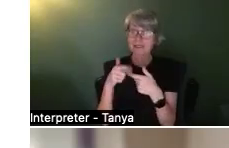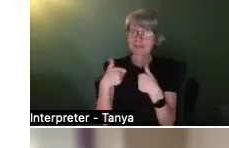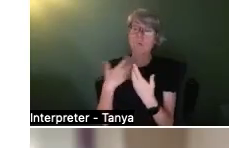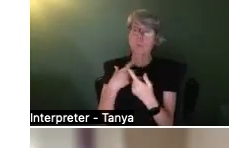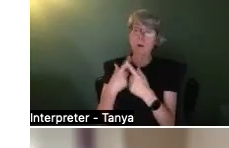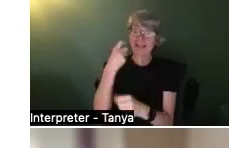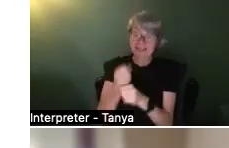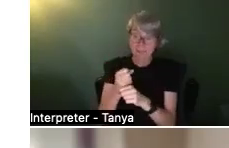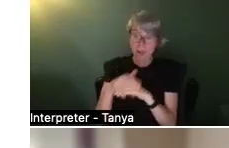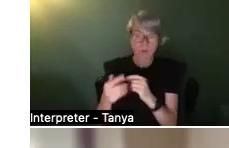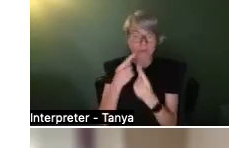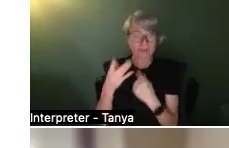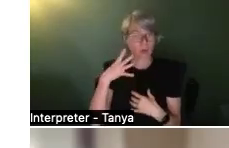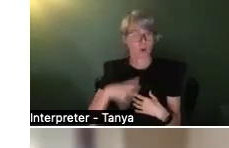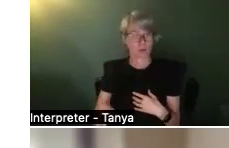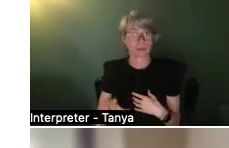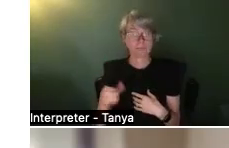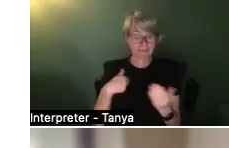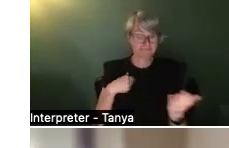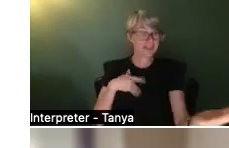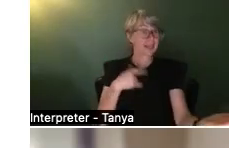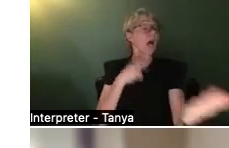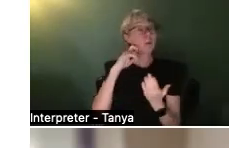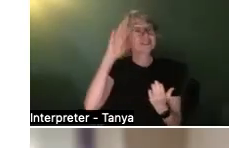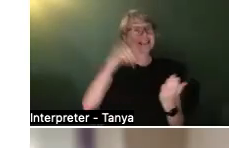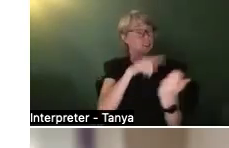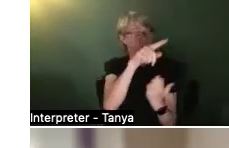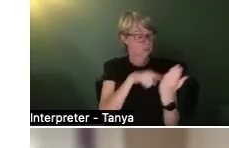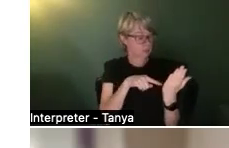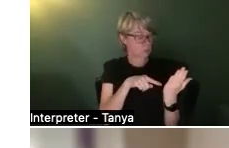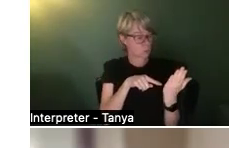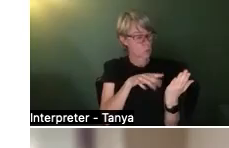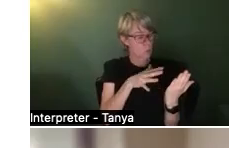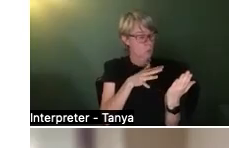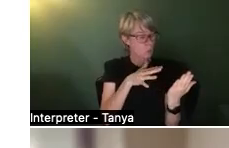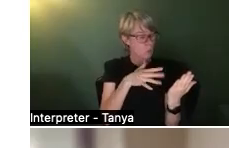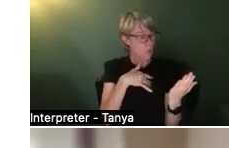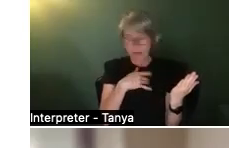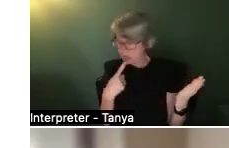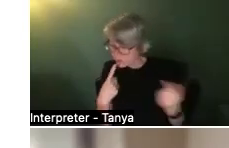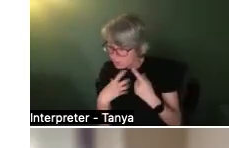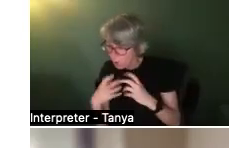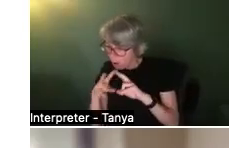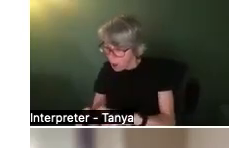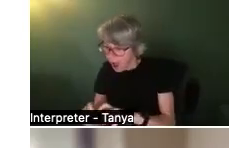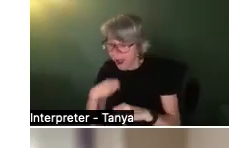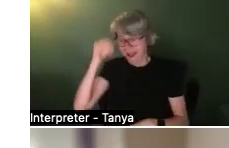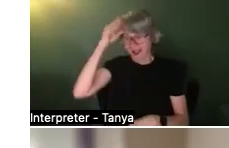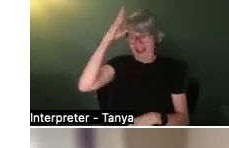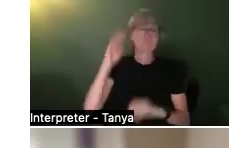the content if they themselves don't feel confident teaching about intellectual disability health. We also